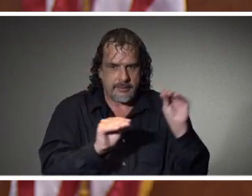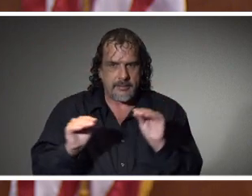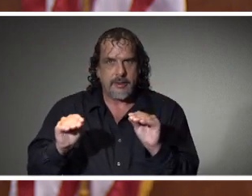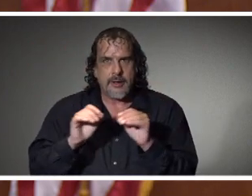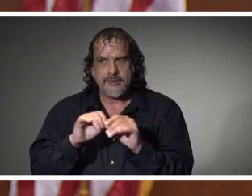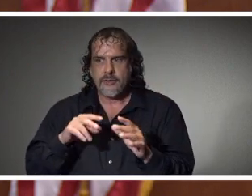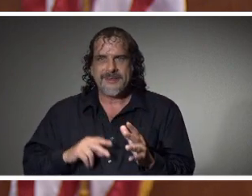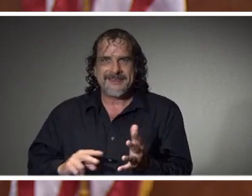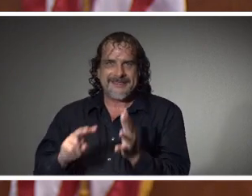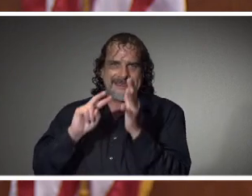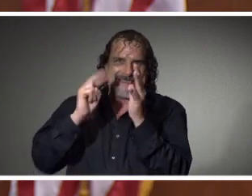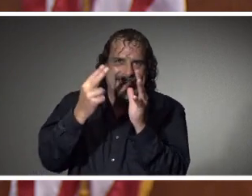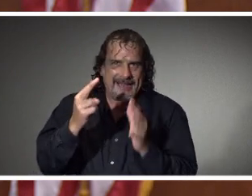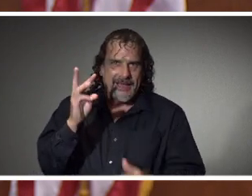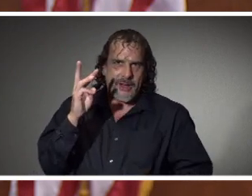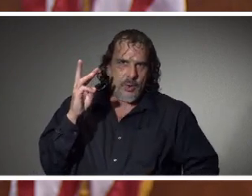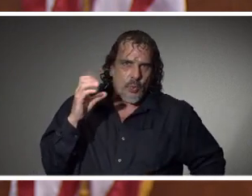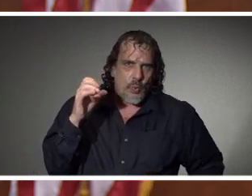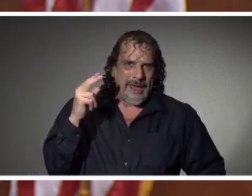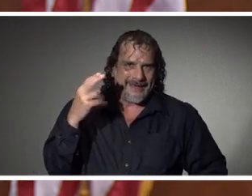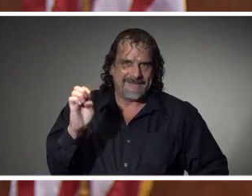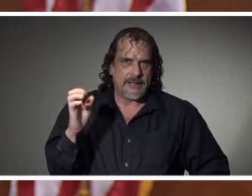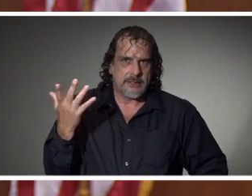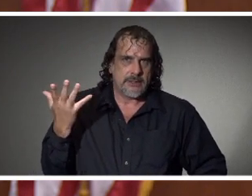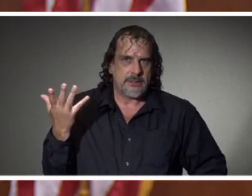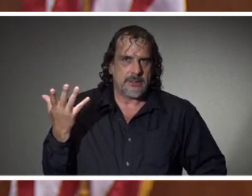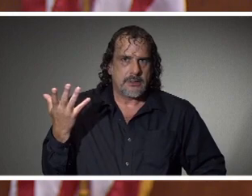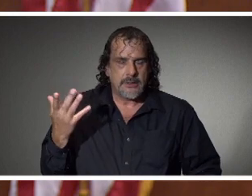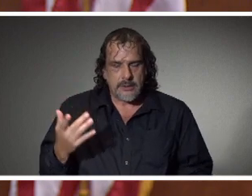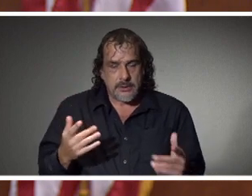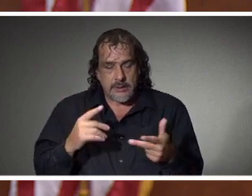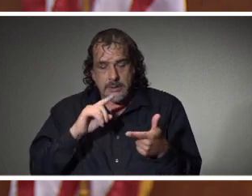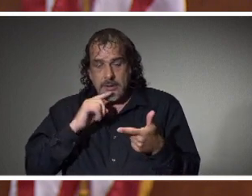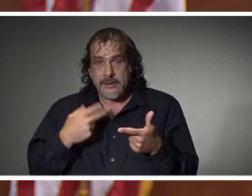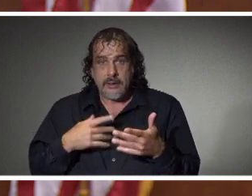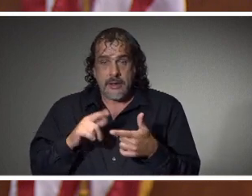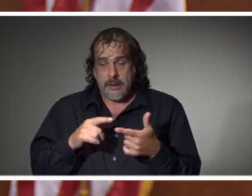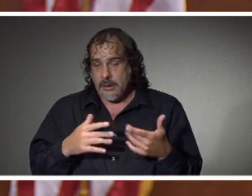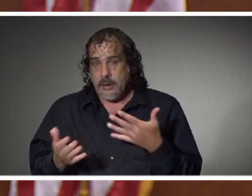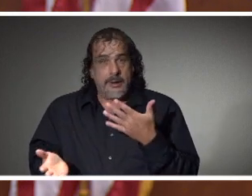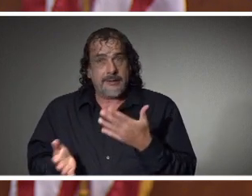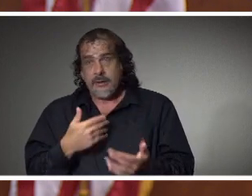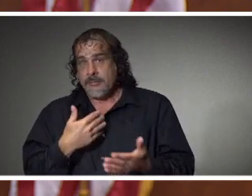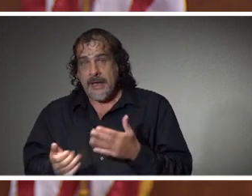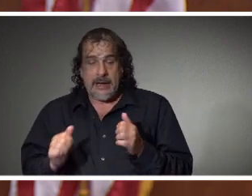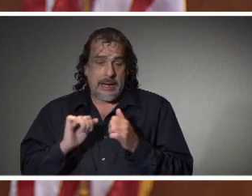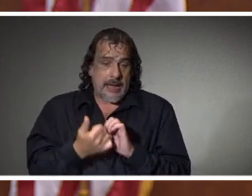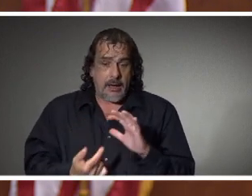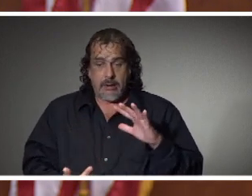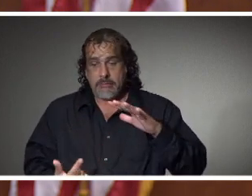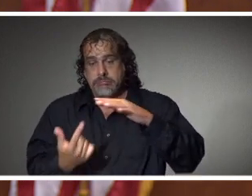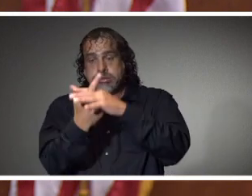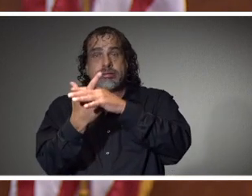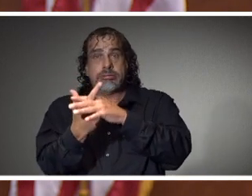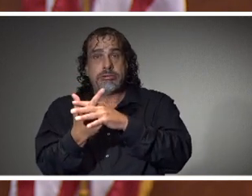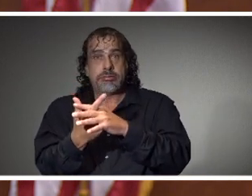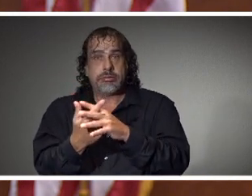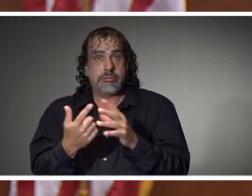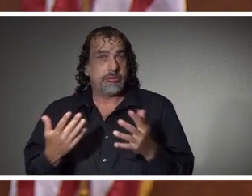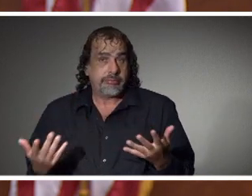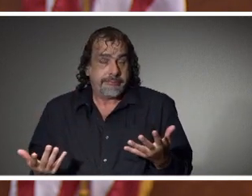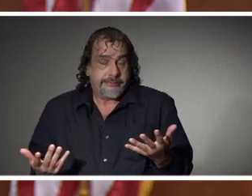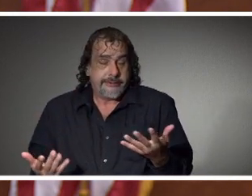wave. What I would say about all of that is it doesn't really matter how it got here or why it's here. We got to deal